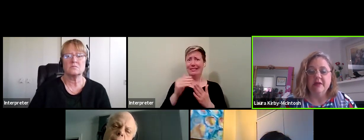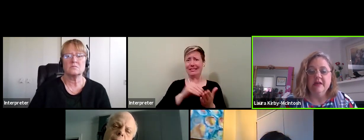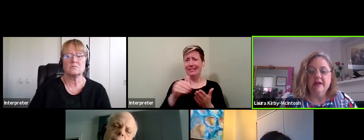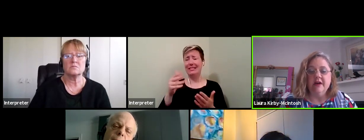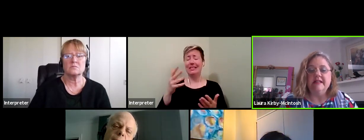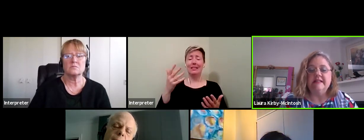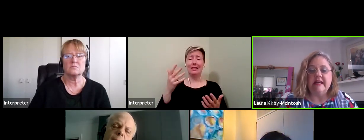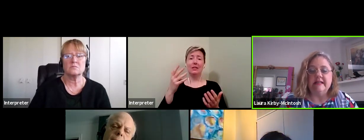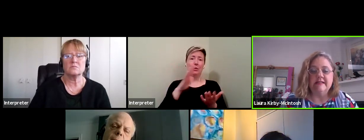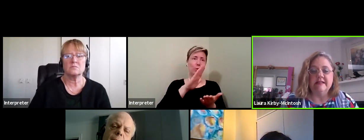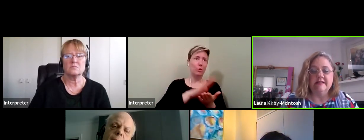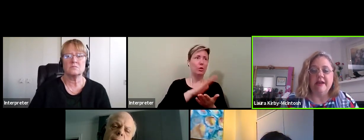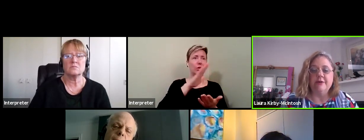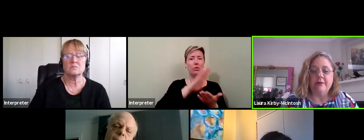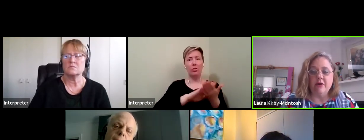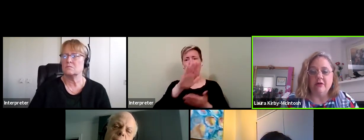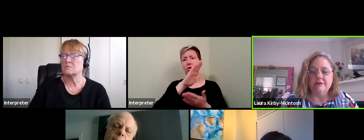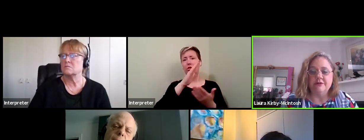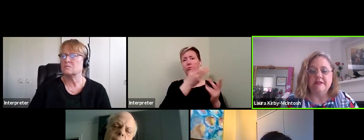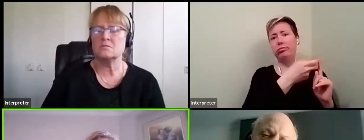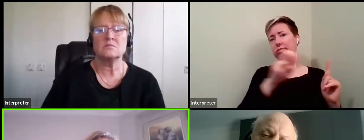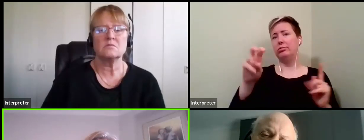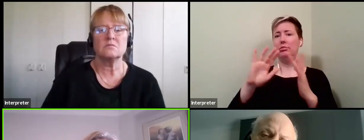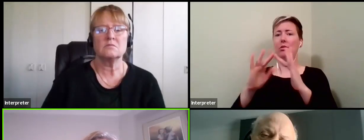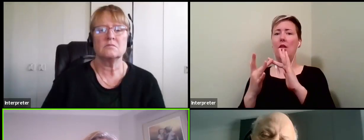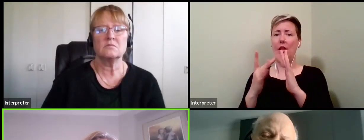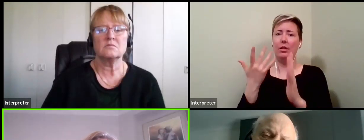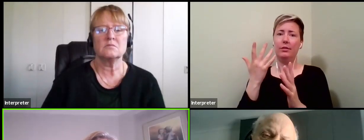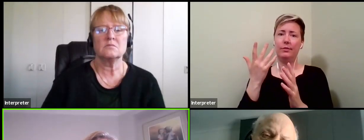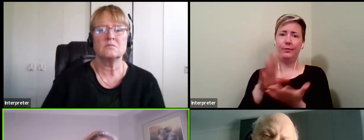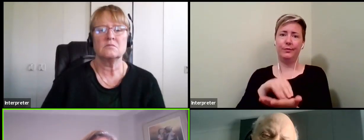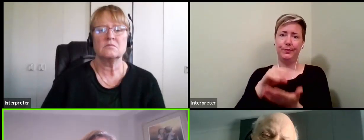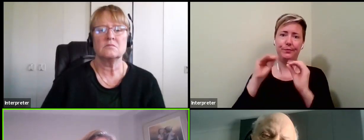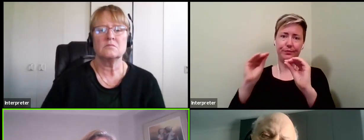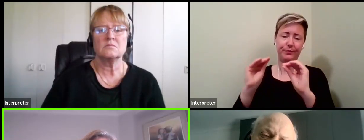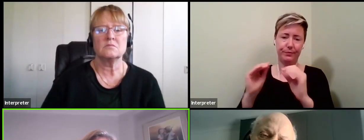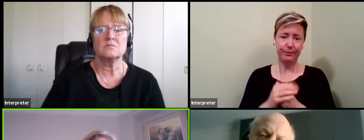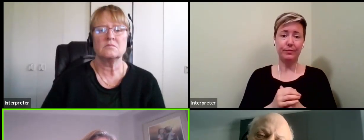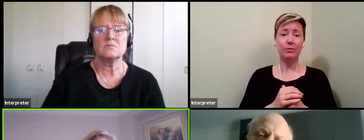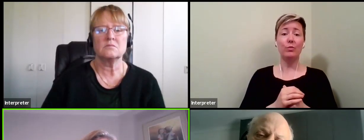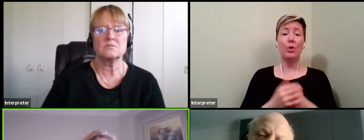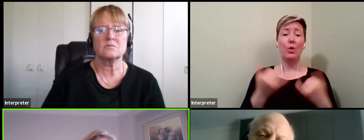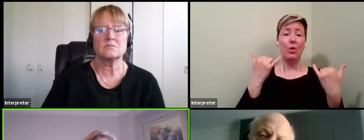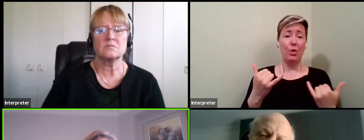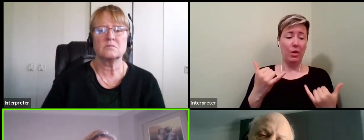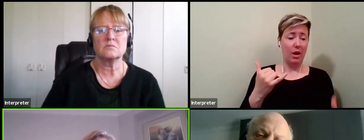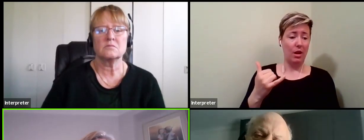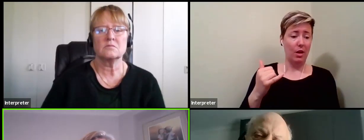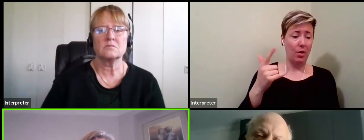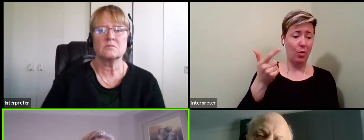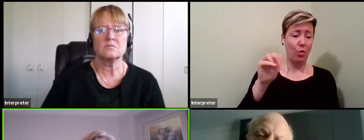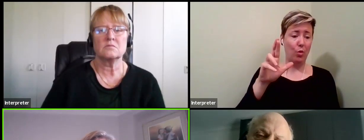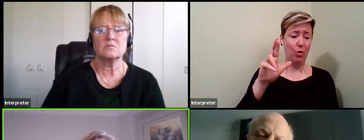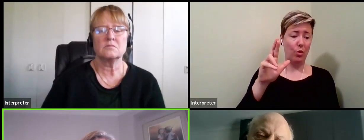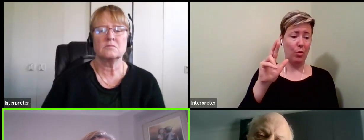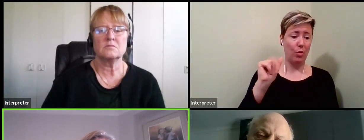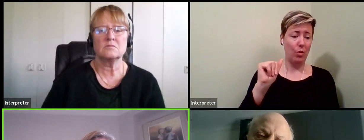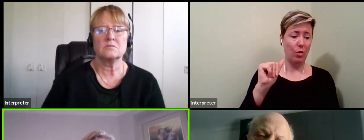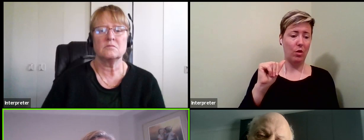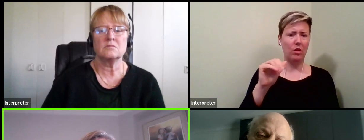learning. Our next guest is Karen Mccall. She's an expert on making digital documents and other content accessible to people